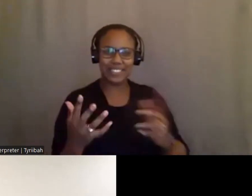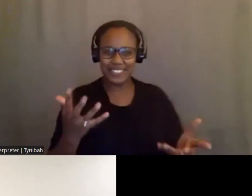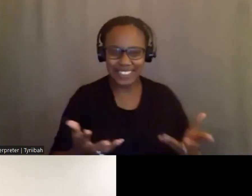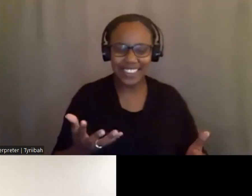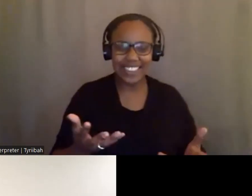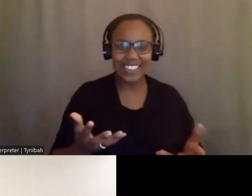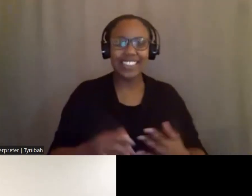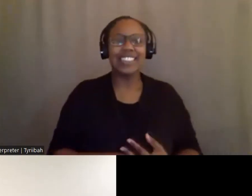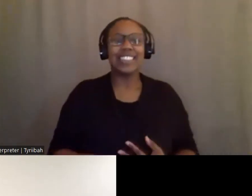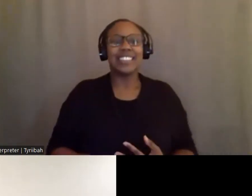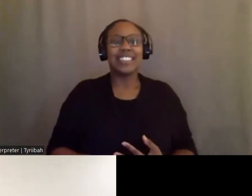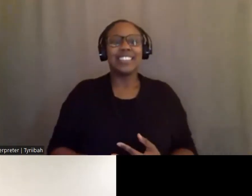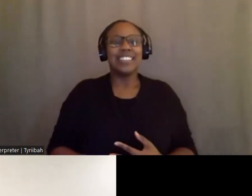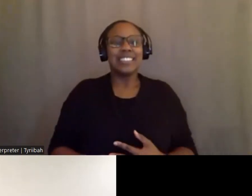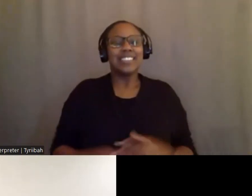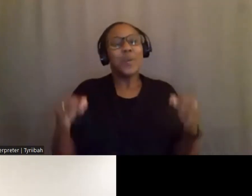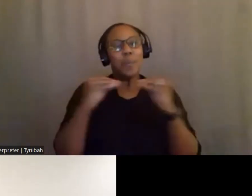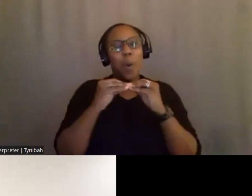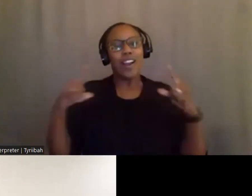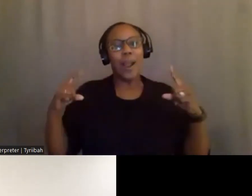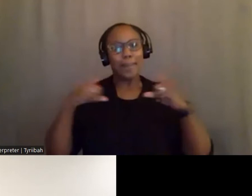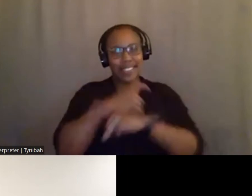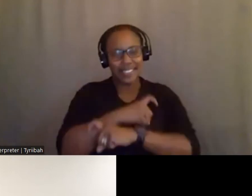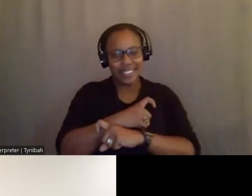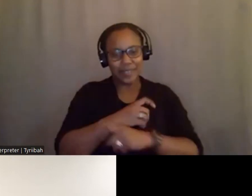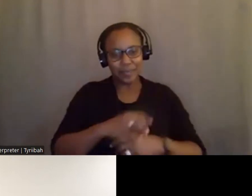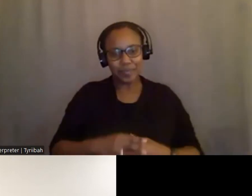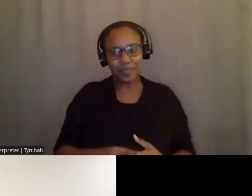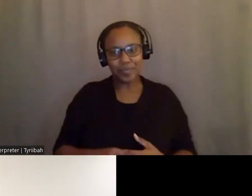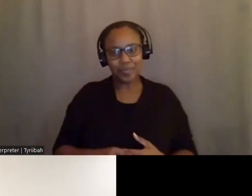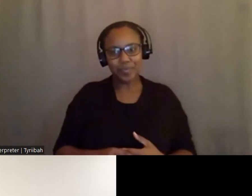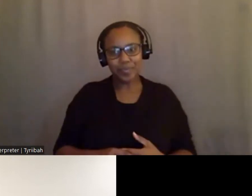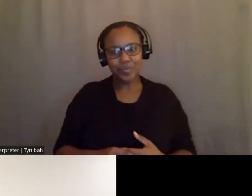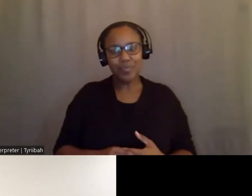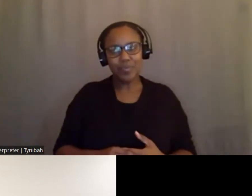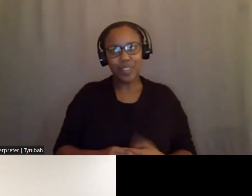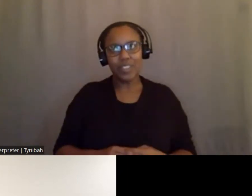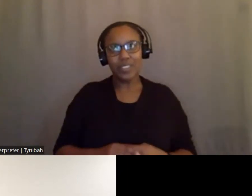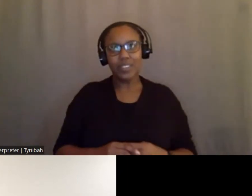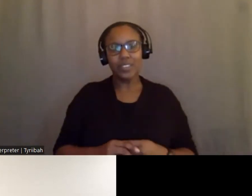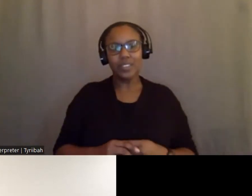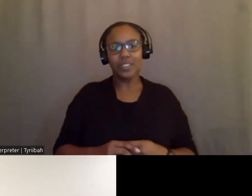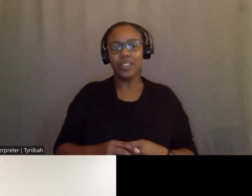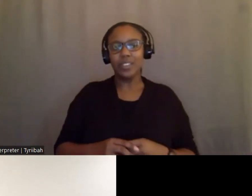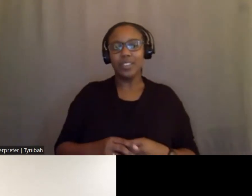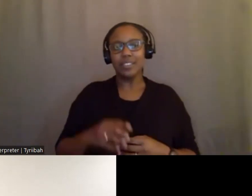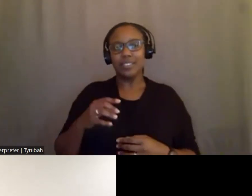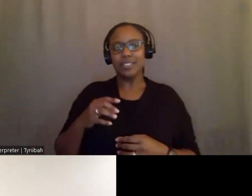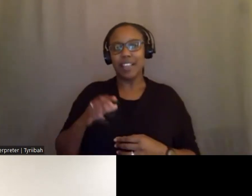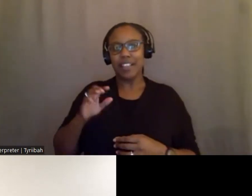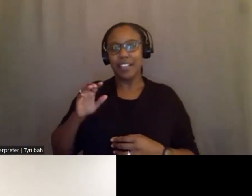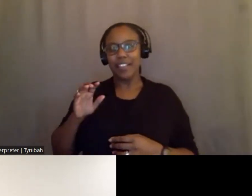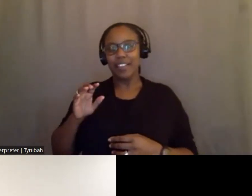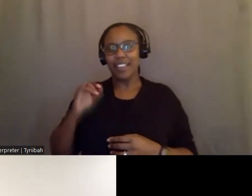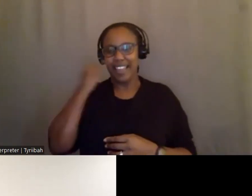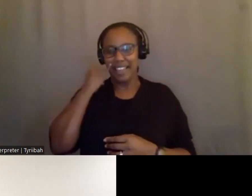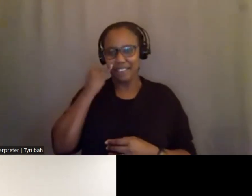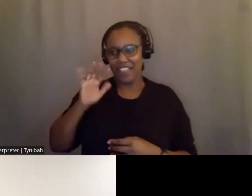it's kind of a more complicated story. Because when someone else's freedom means that you are being